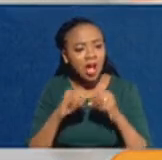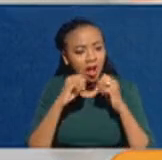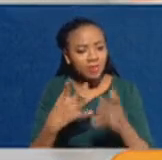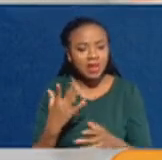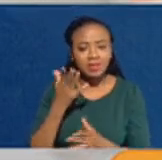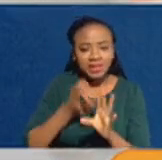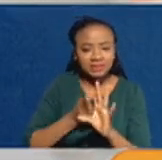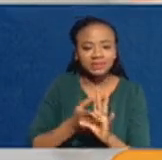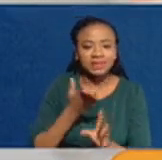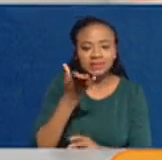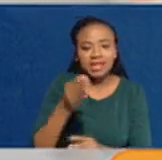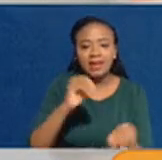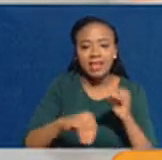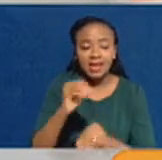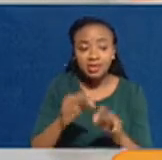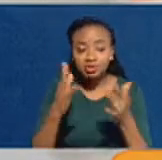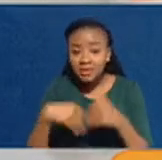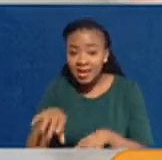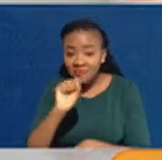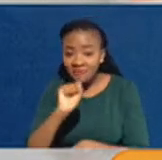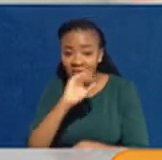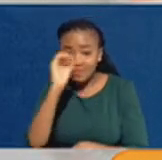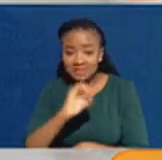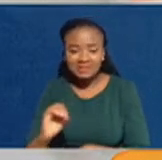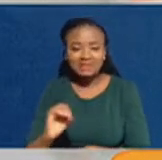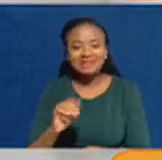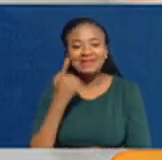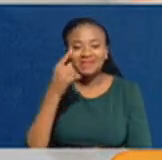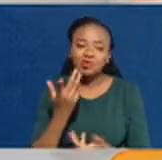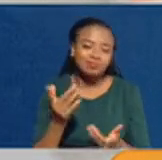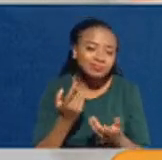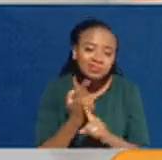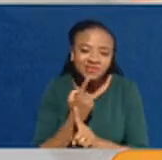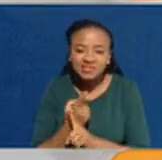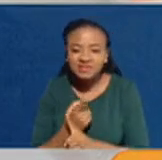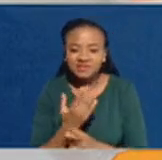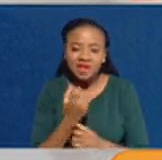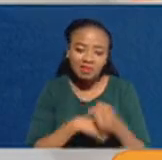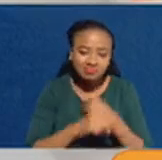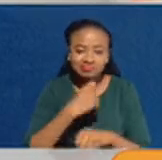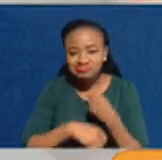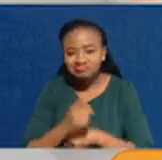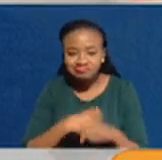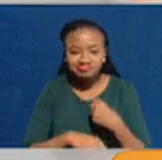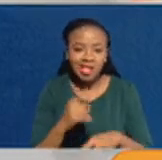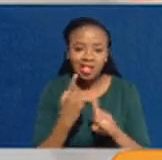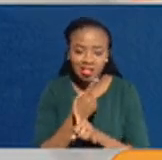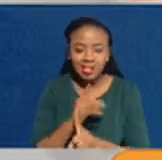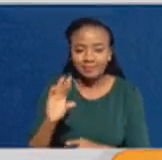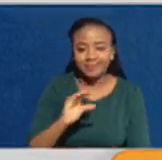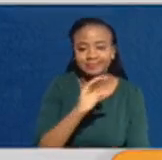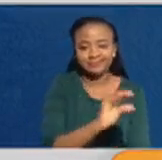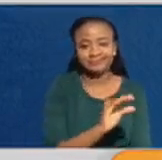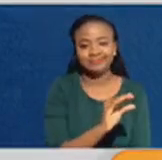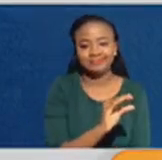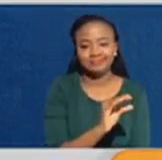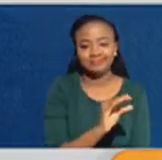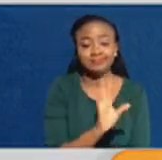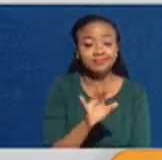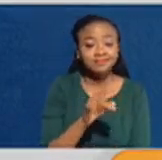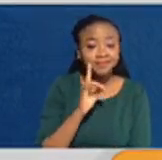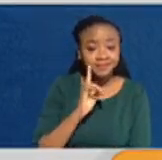while 5% is allocated for administration expenses at the Office of the Registrar of Political Parties. According to the